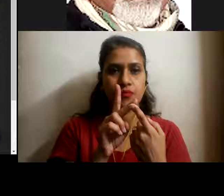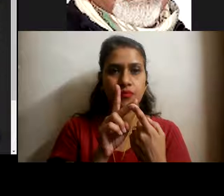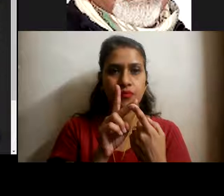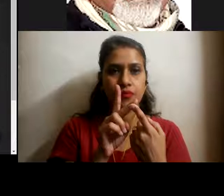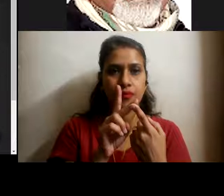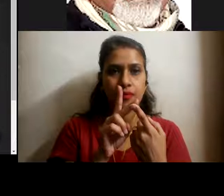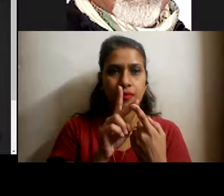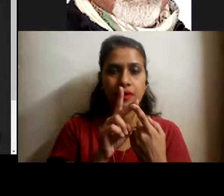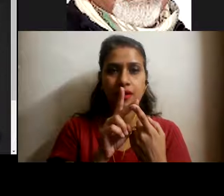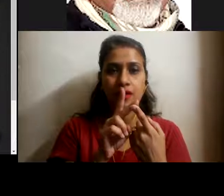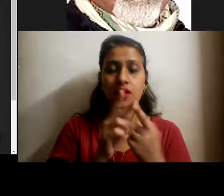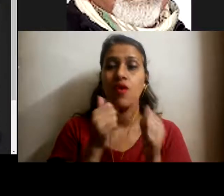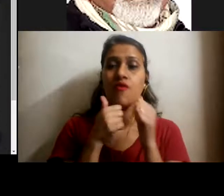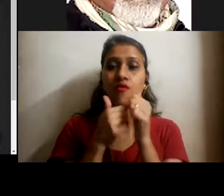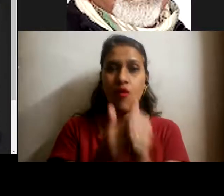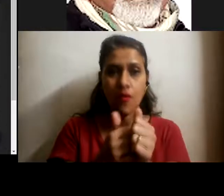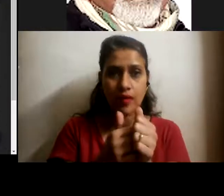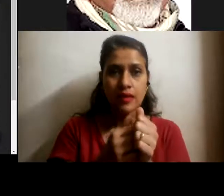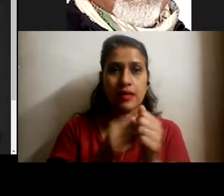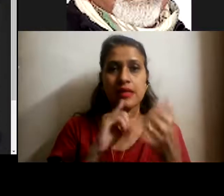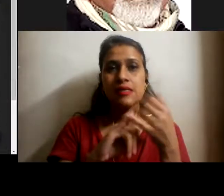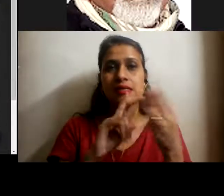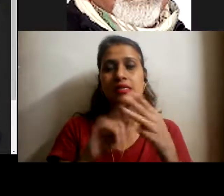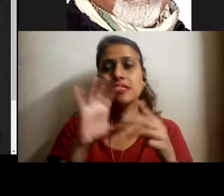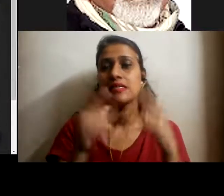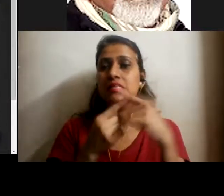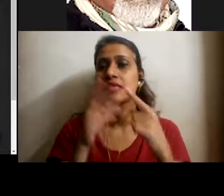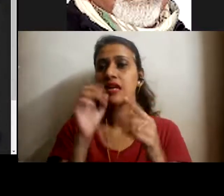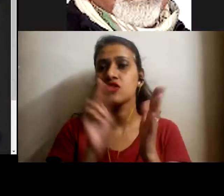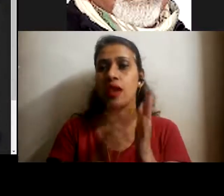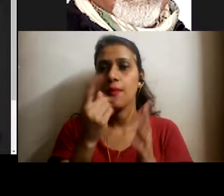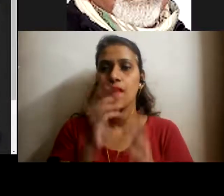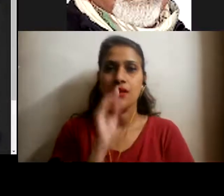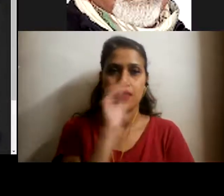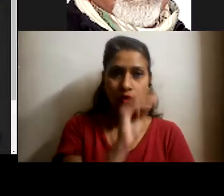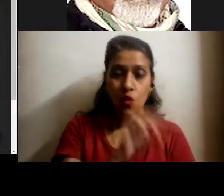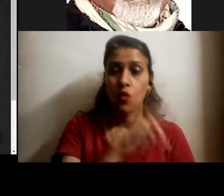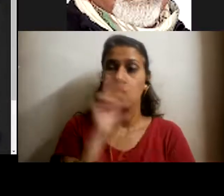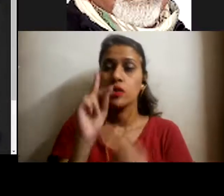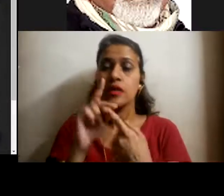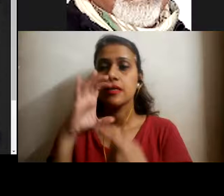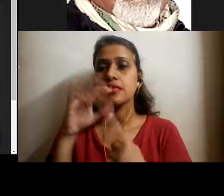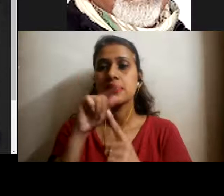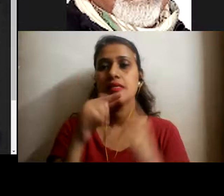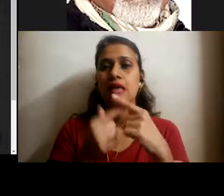and a section, we could find the case law. Then I just said how to find by a given citation. That